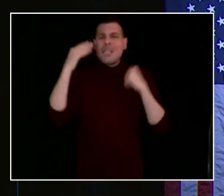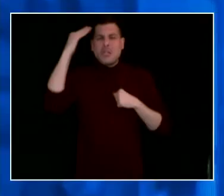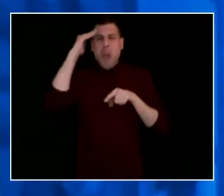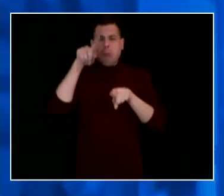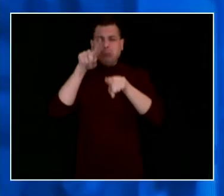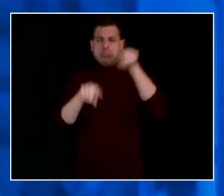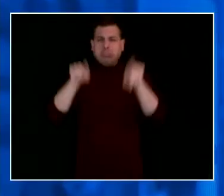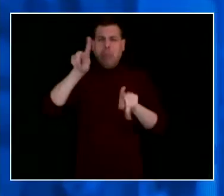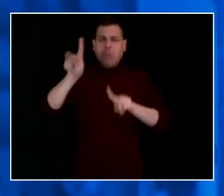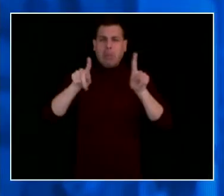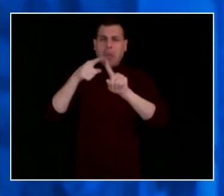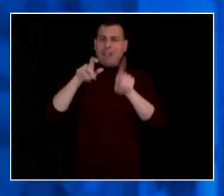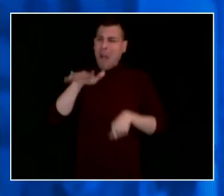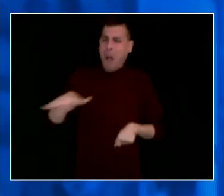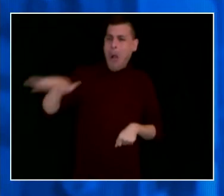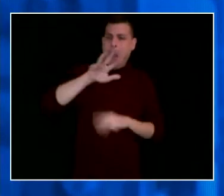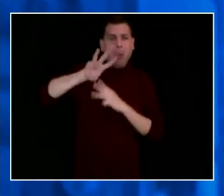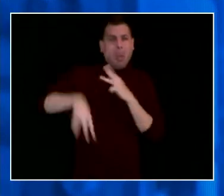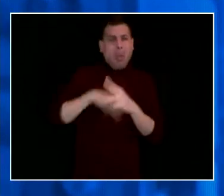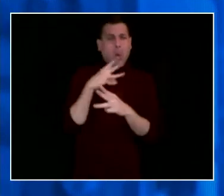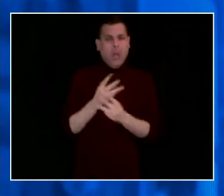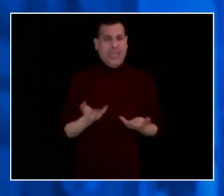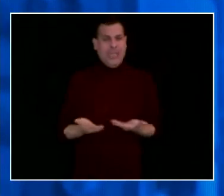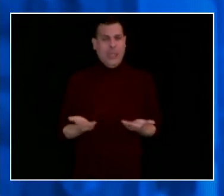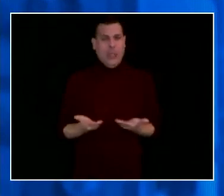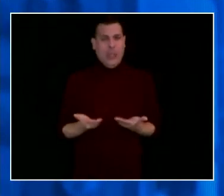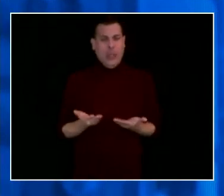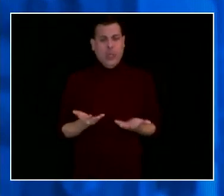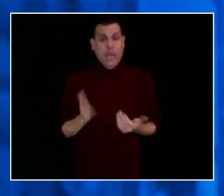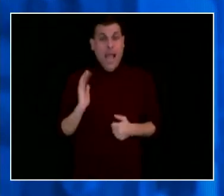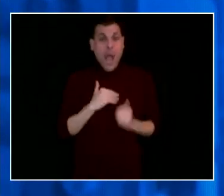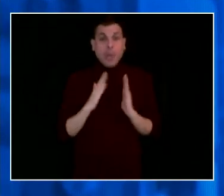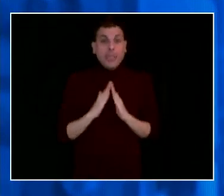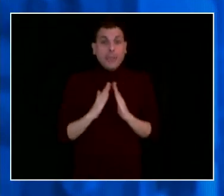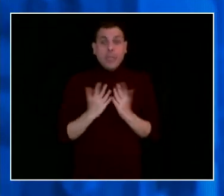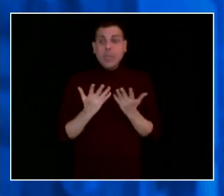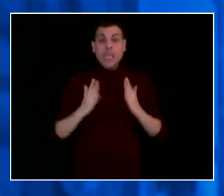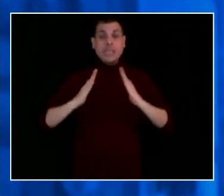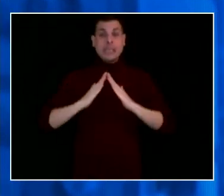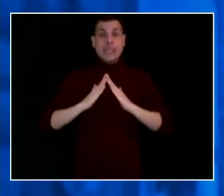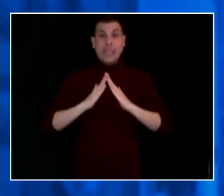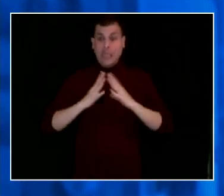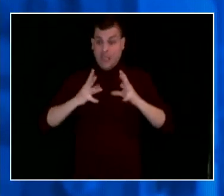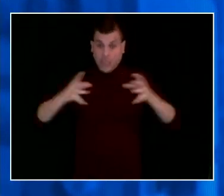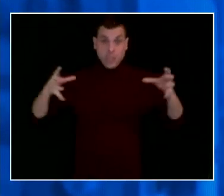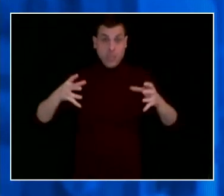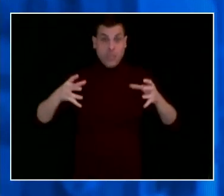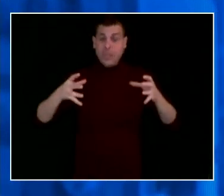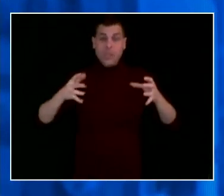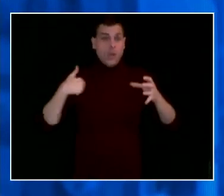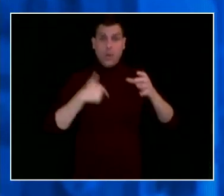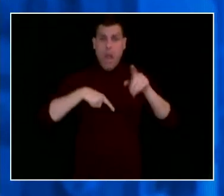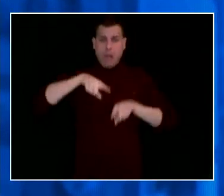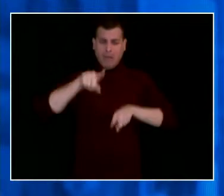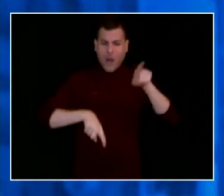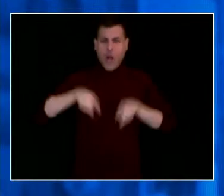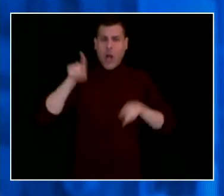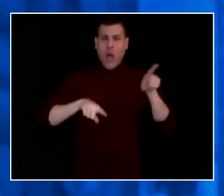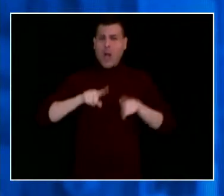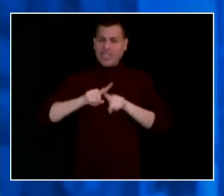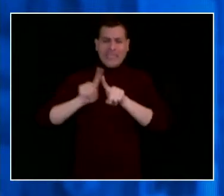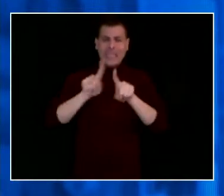opportunity that drew families to this neighborhood and this city have kept New York going strong over the